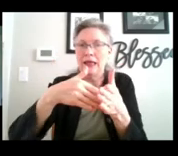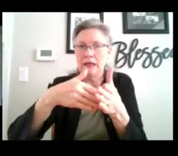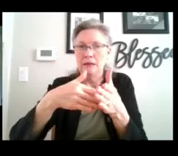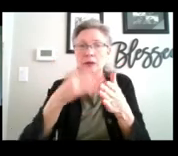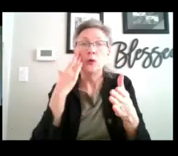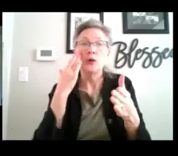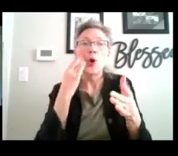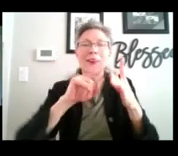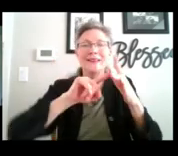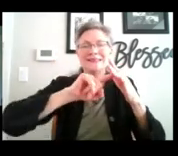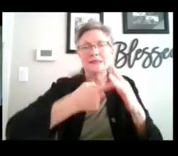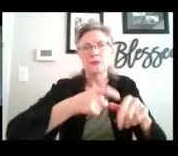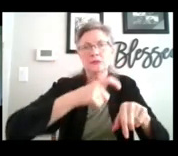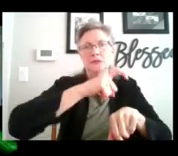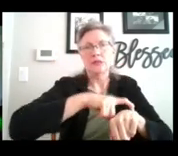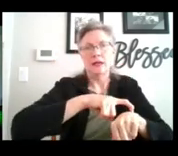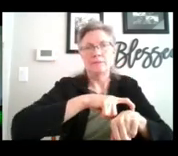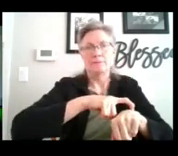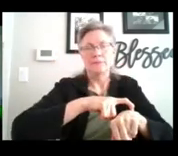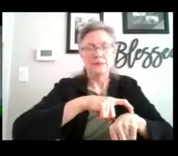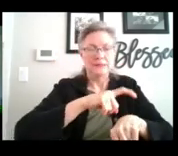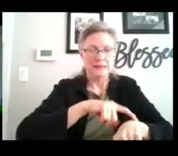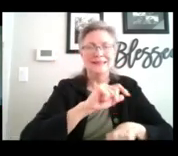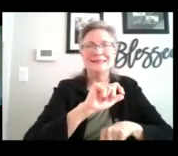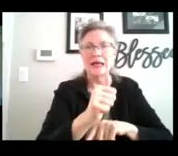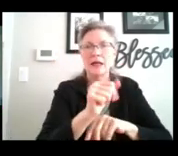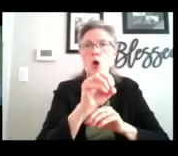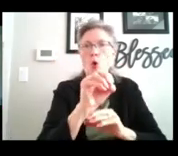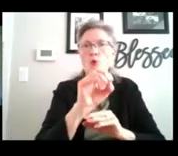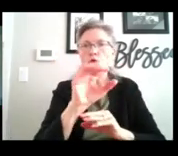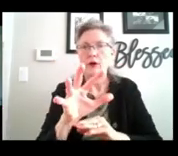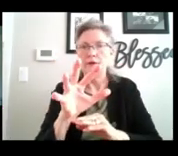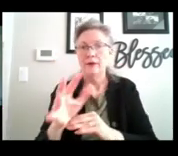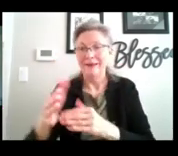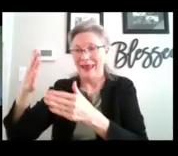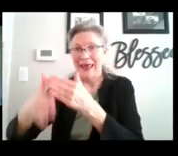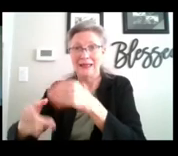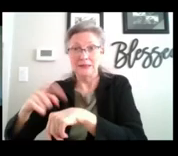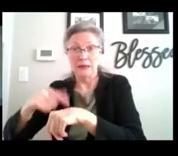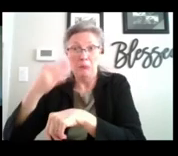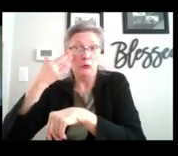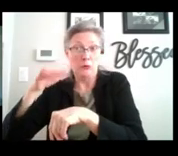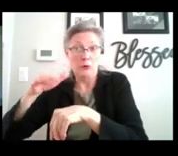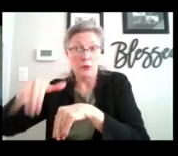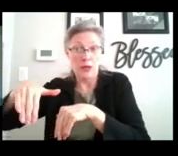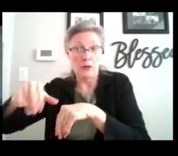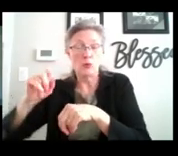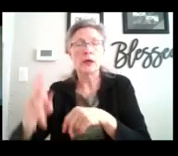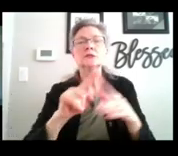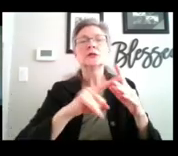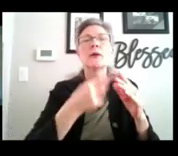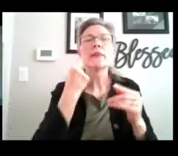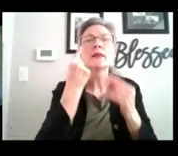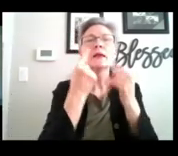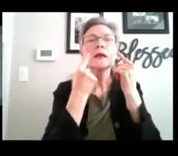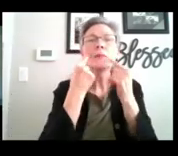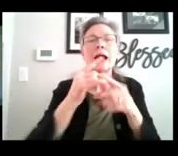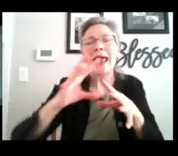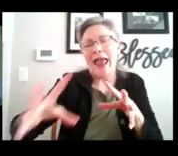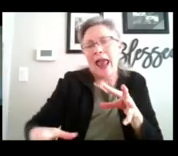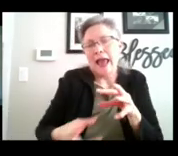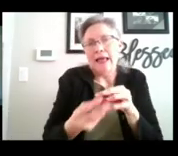line. I'm trying to get to this end time. That's the time that I'm not sure of. So let me start by thinking about adding